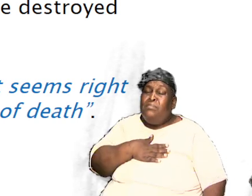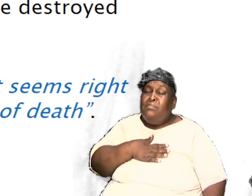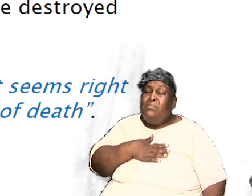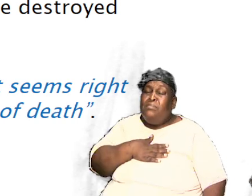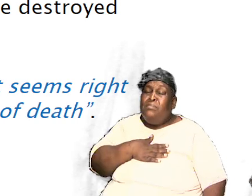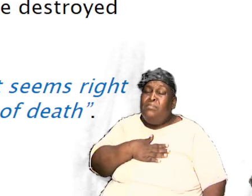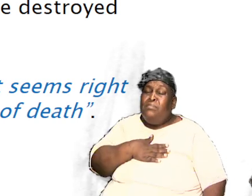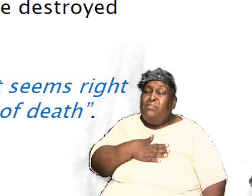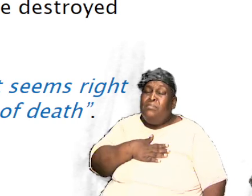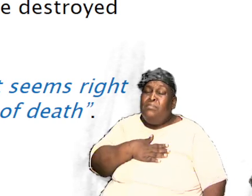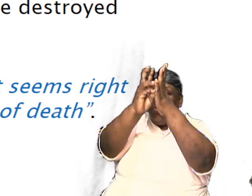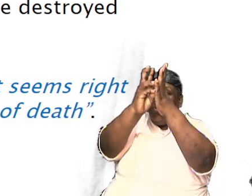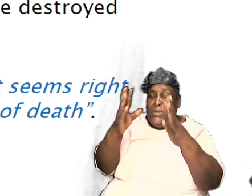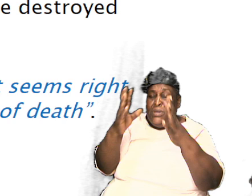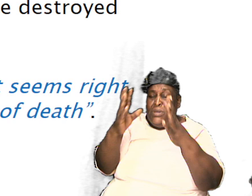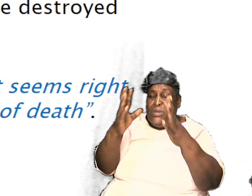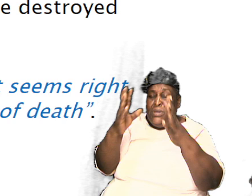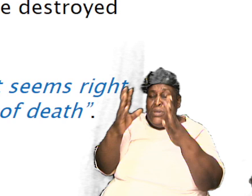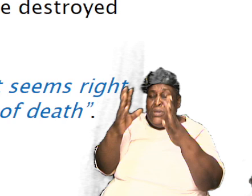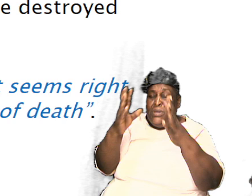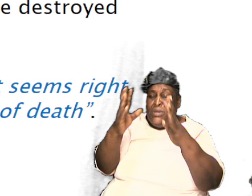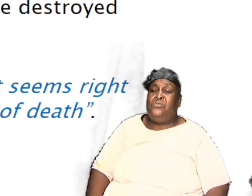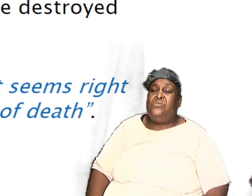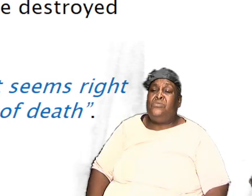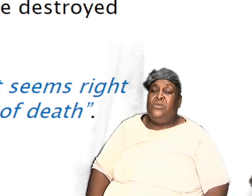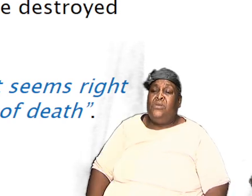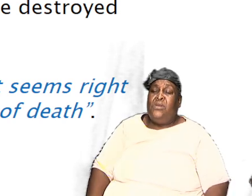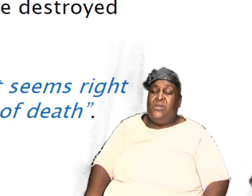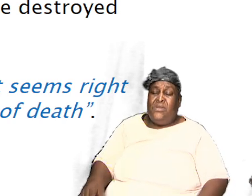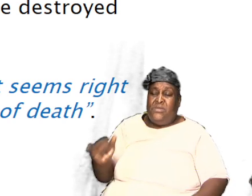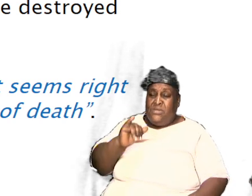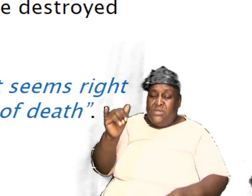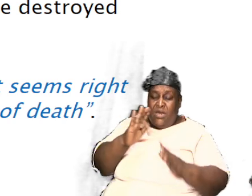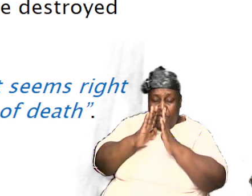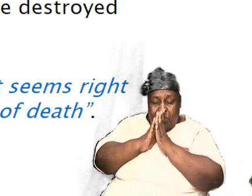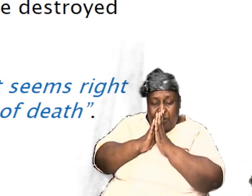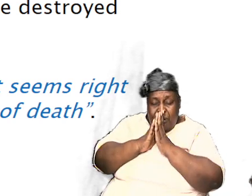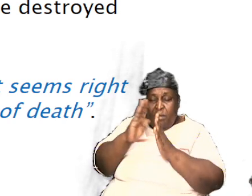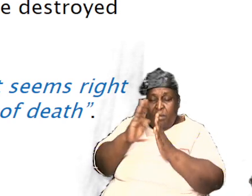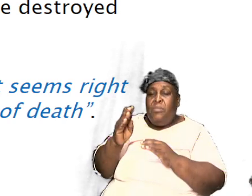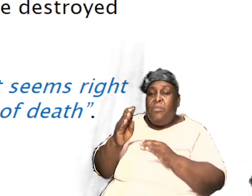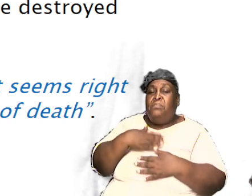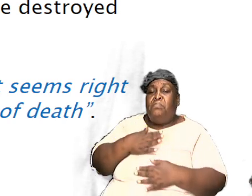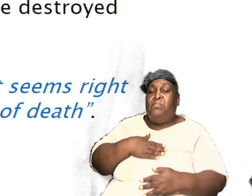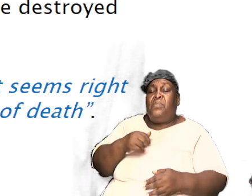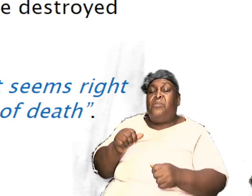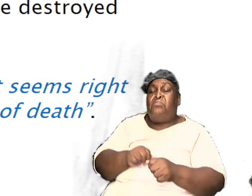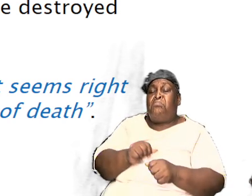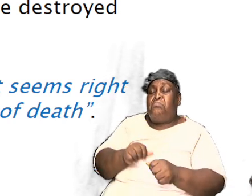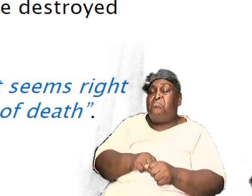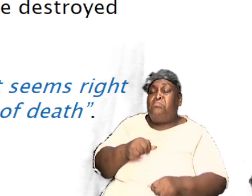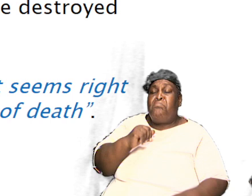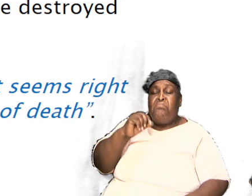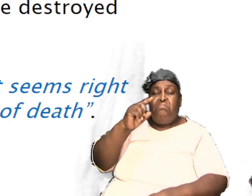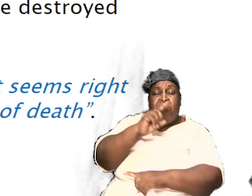done great in that. And we have the same power in mind every day.